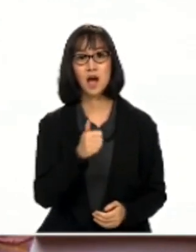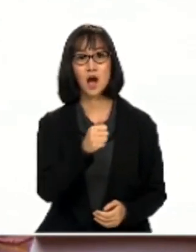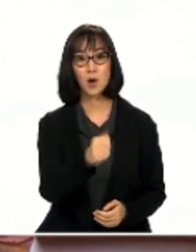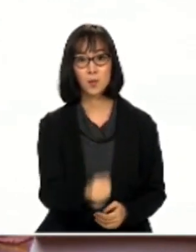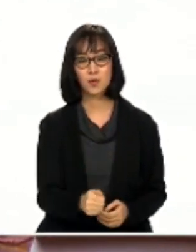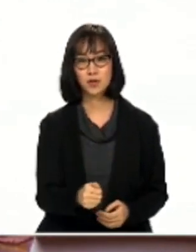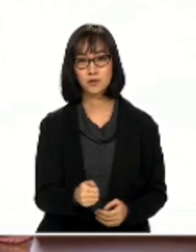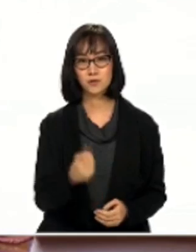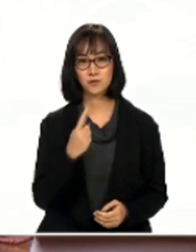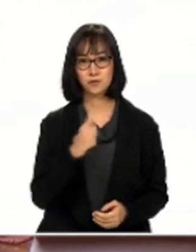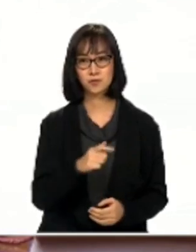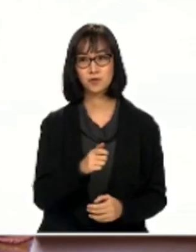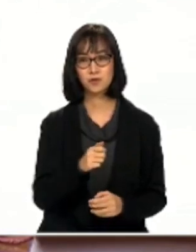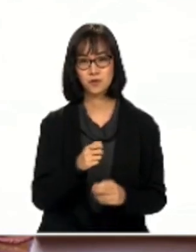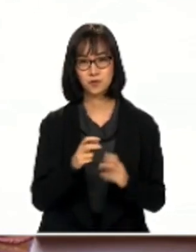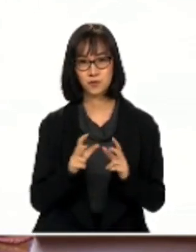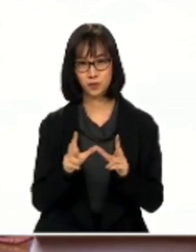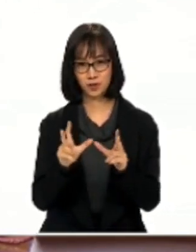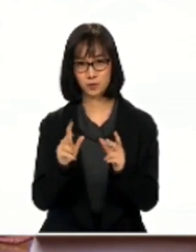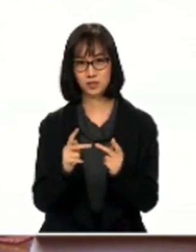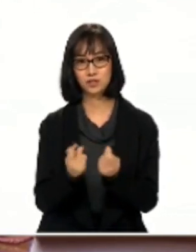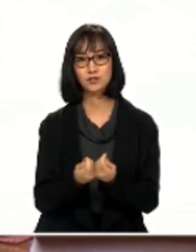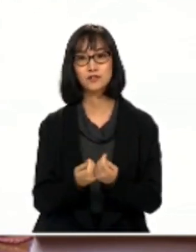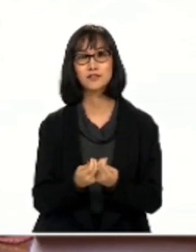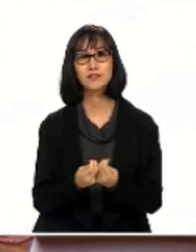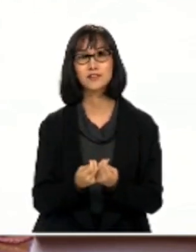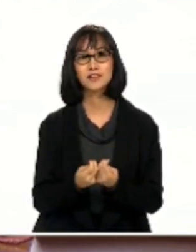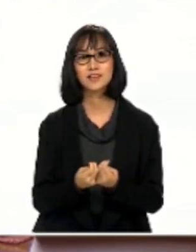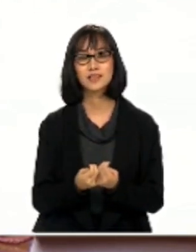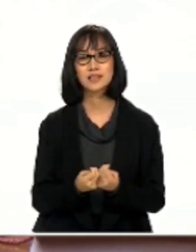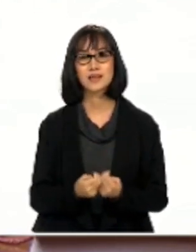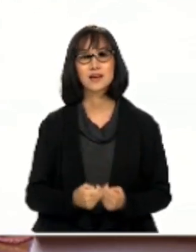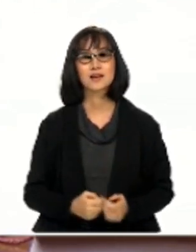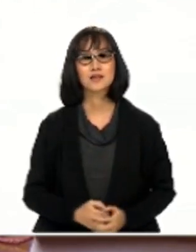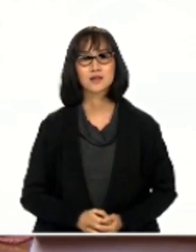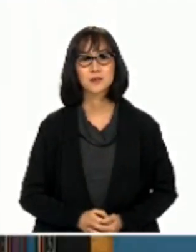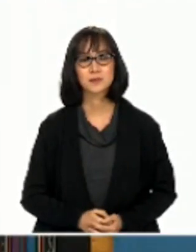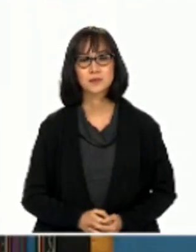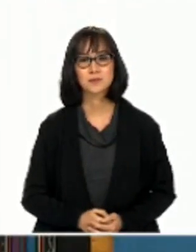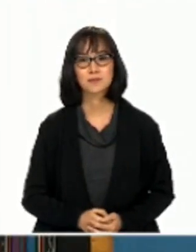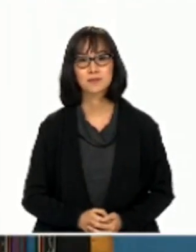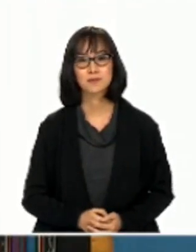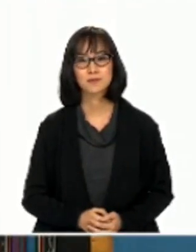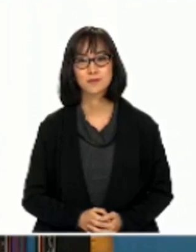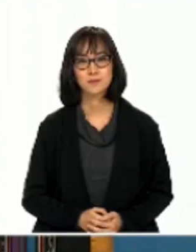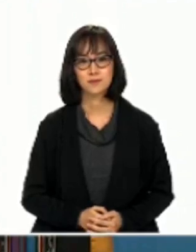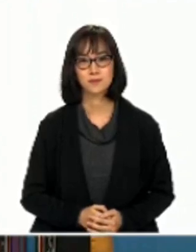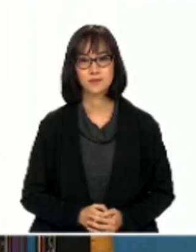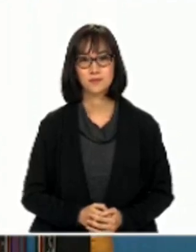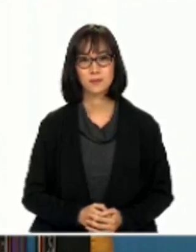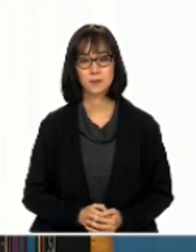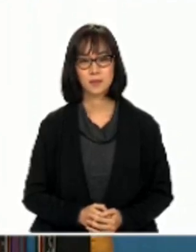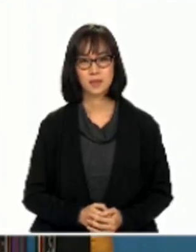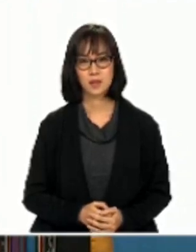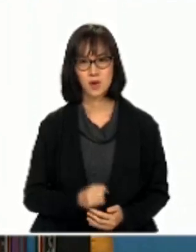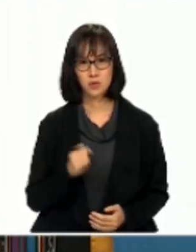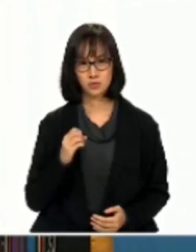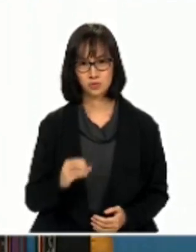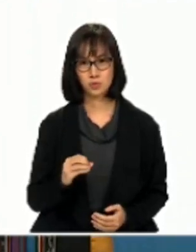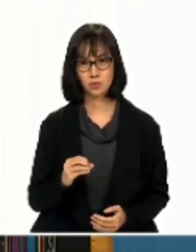position. Ikinuha nila, then it was brought here before the Congress. And so Bong